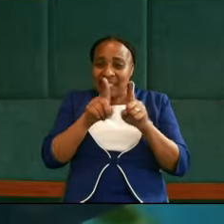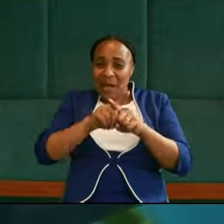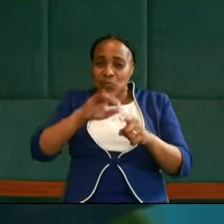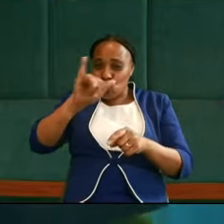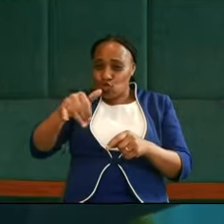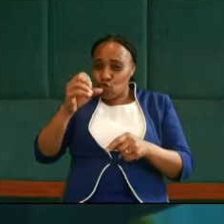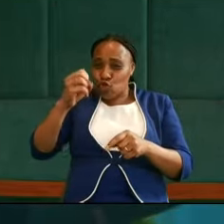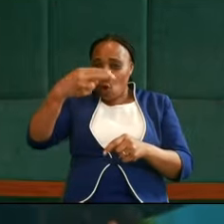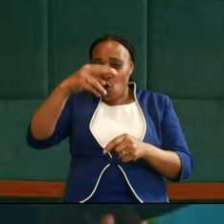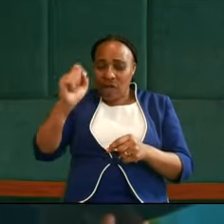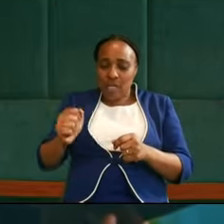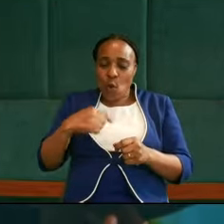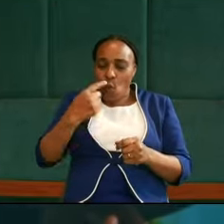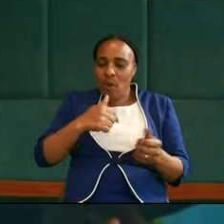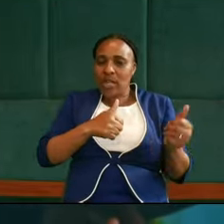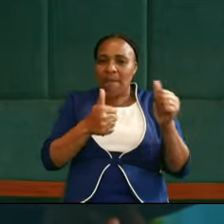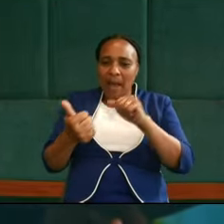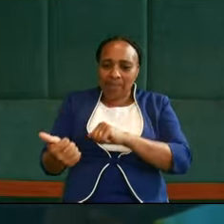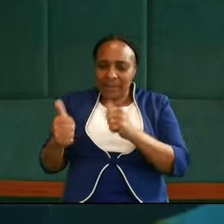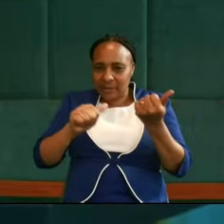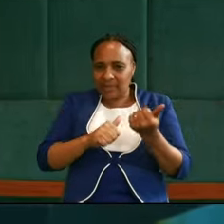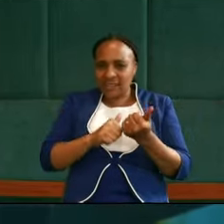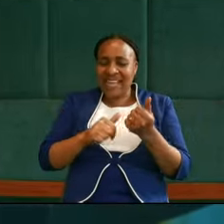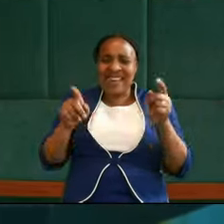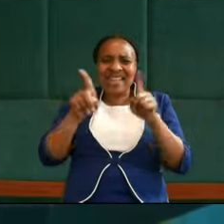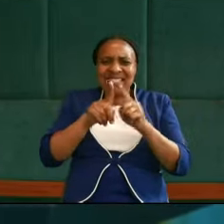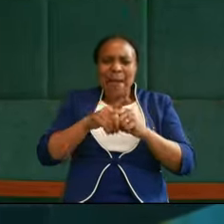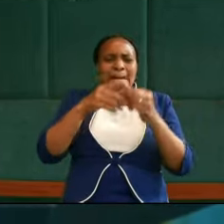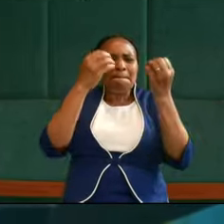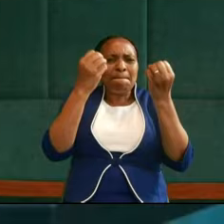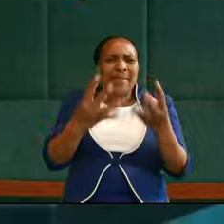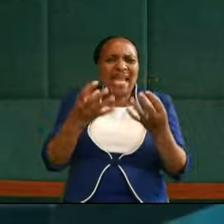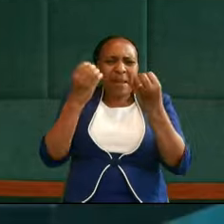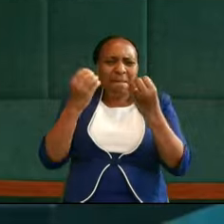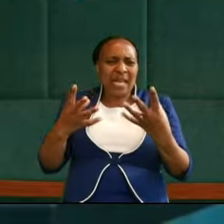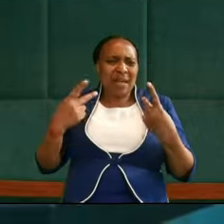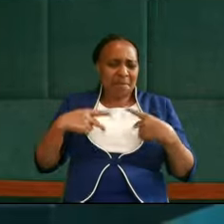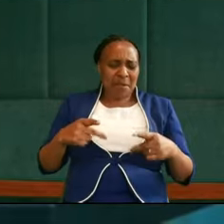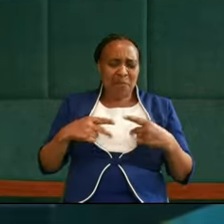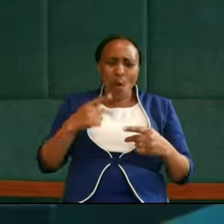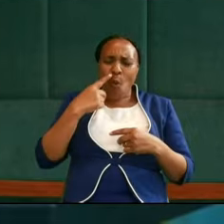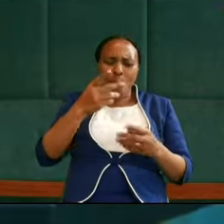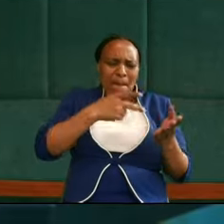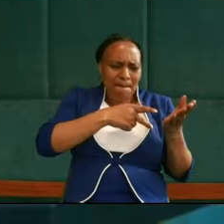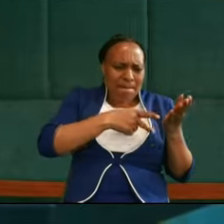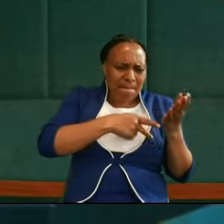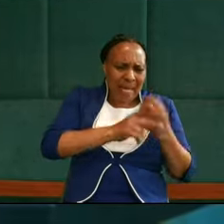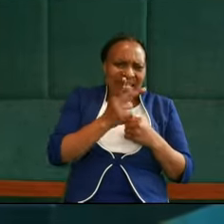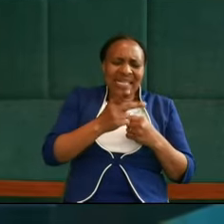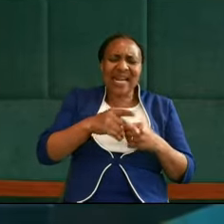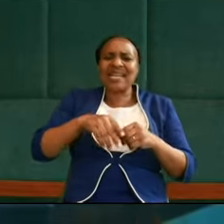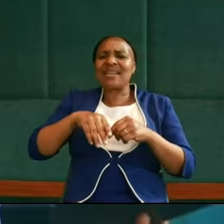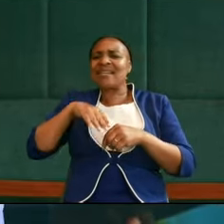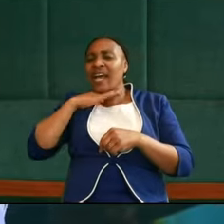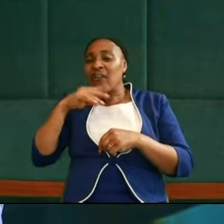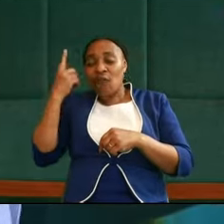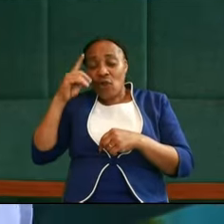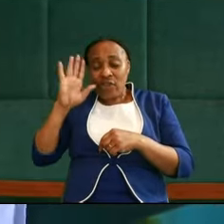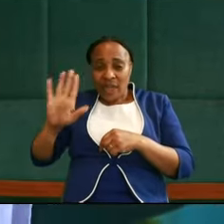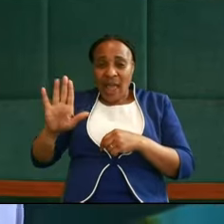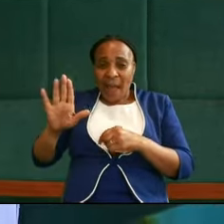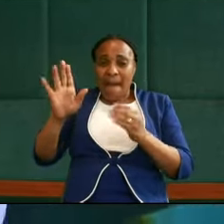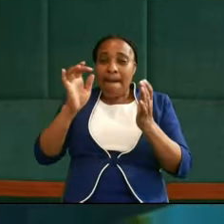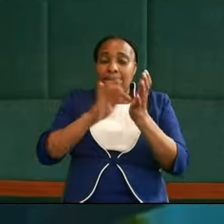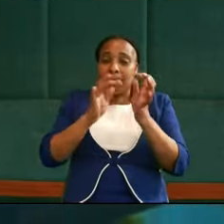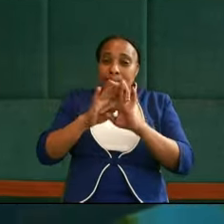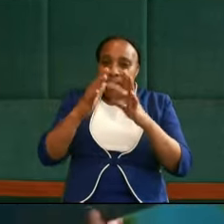Baptist. It reminds me of John Haas. Many Jerome who paid for their fidelity to the Bible, they were